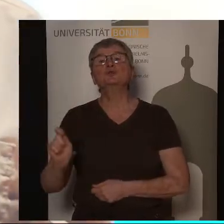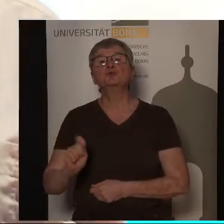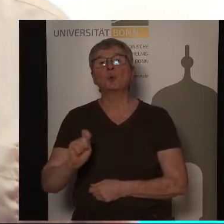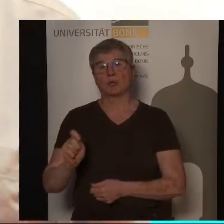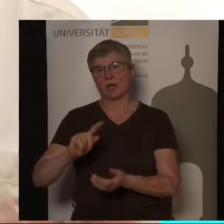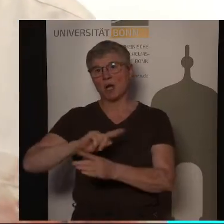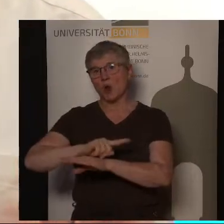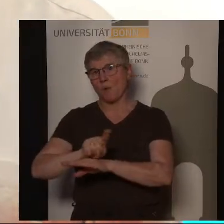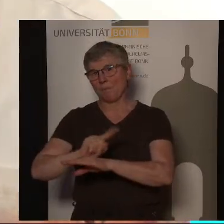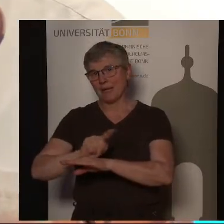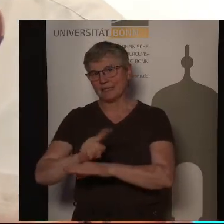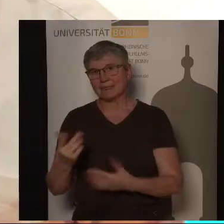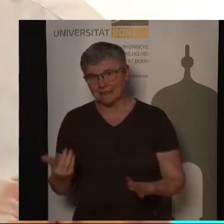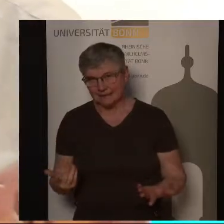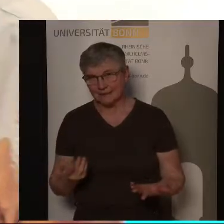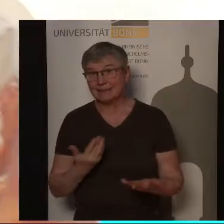second